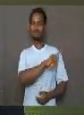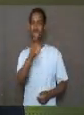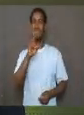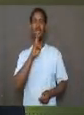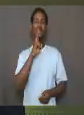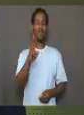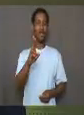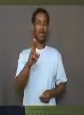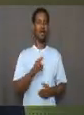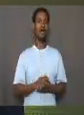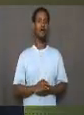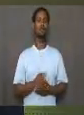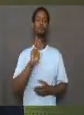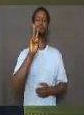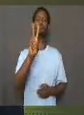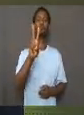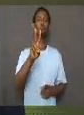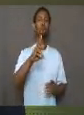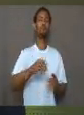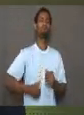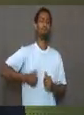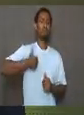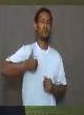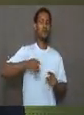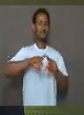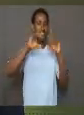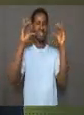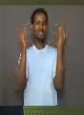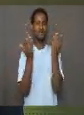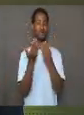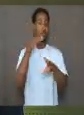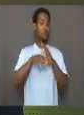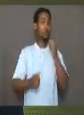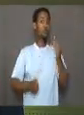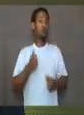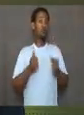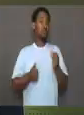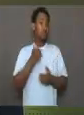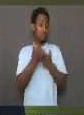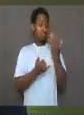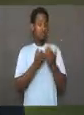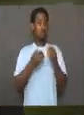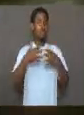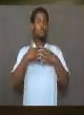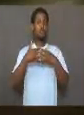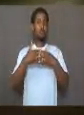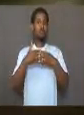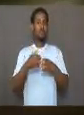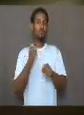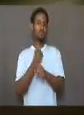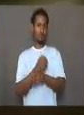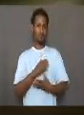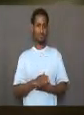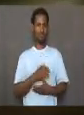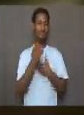are, however, two broad categories into which these instruments fall.